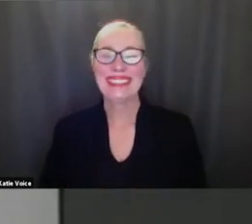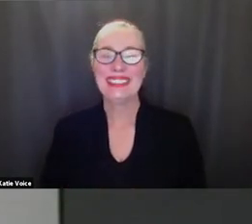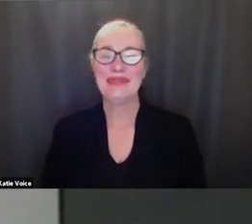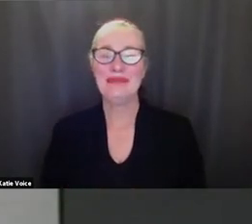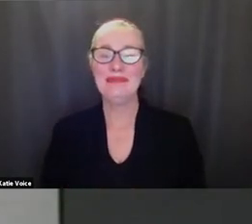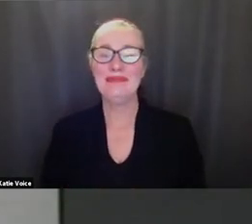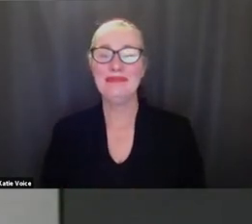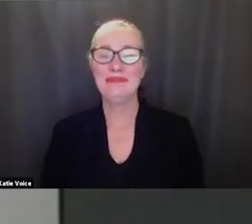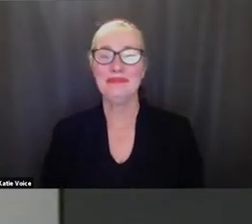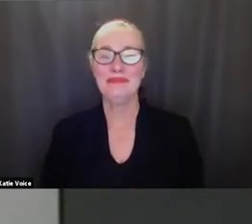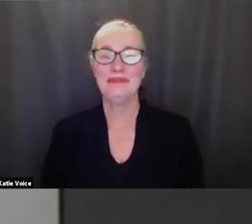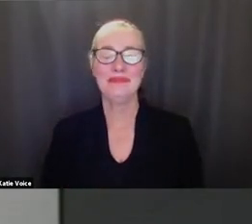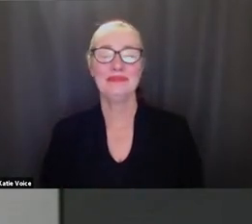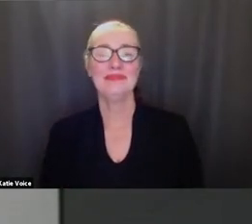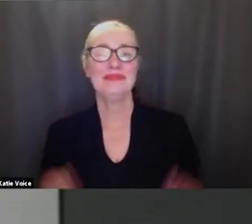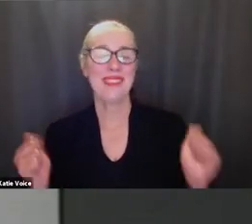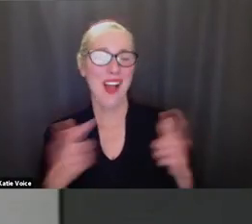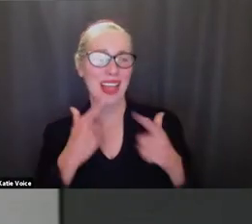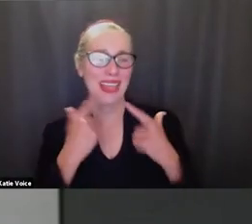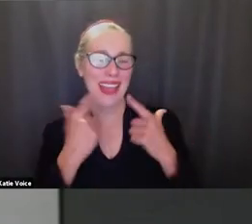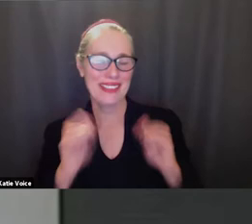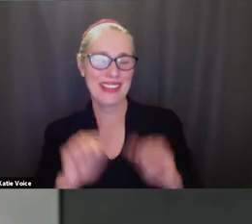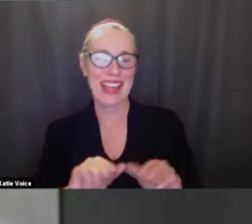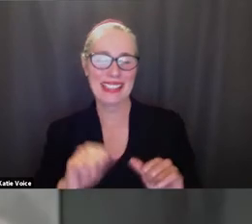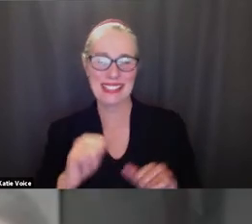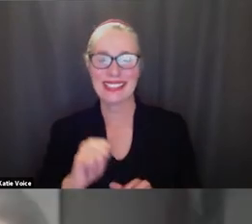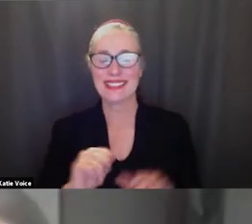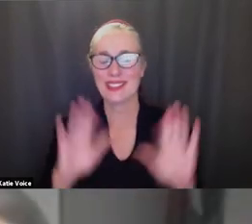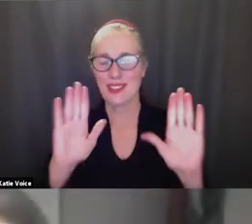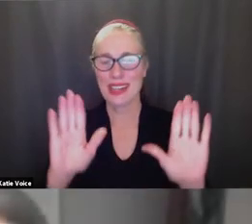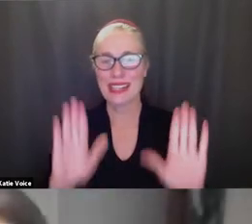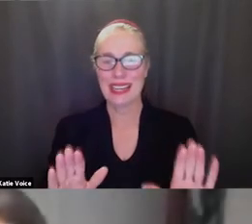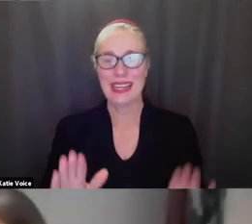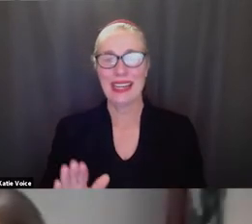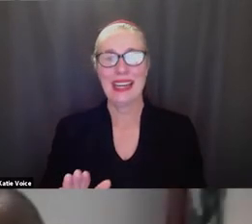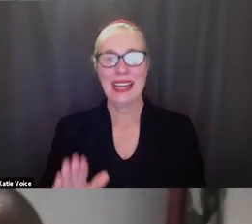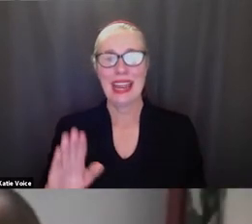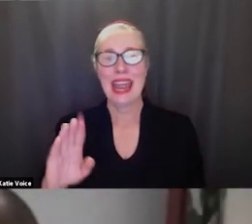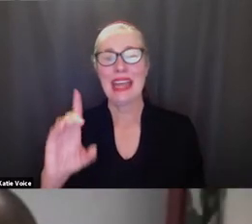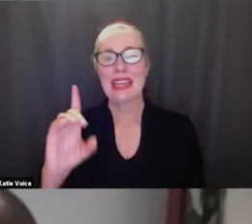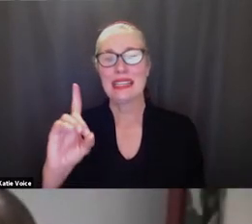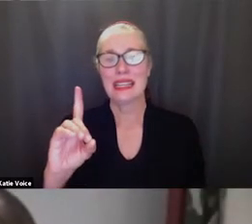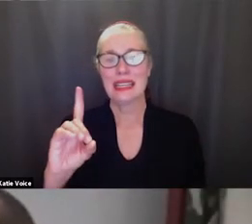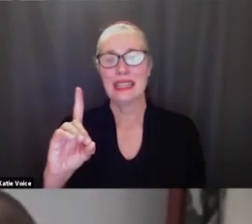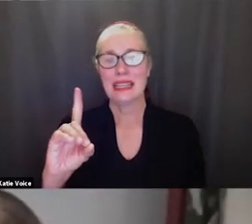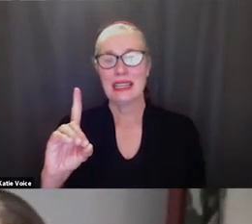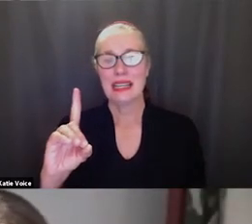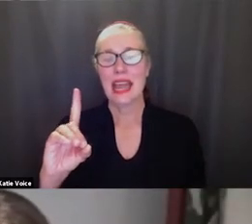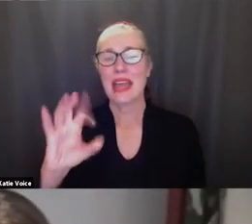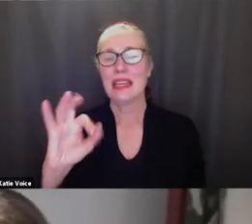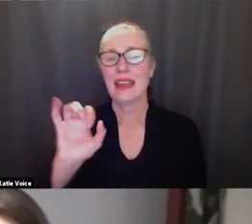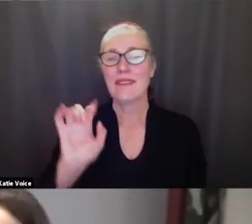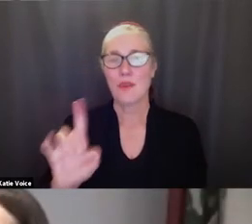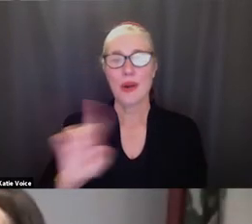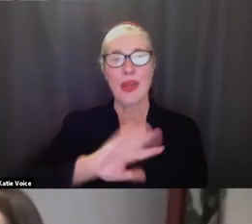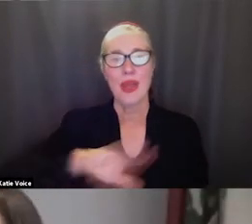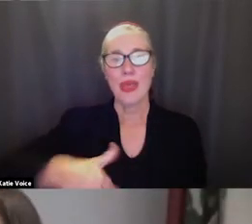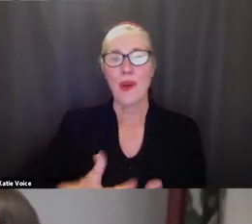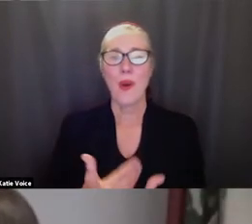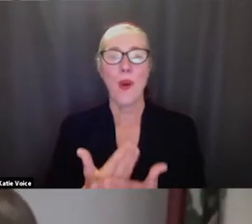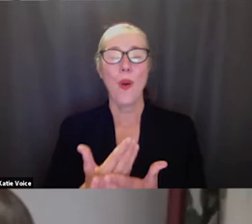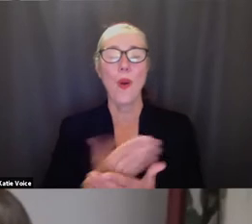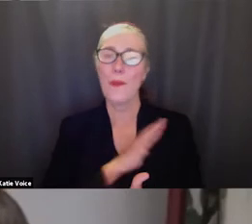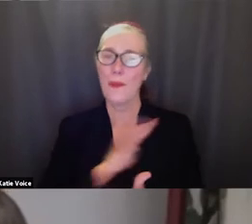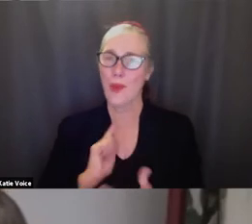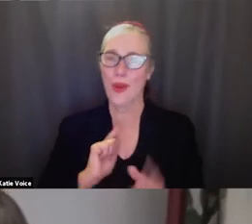that's great um i'll just add that i also attended the entire board attended the love of literacy luncheon and each each